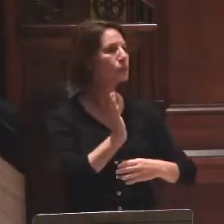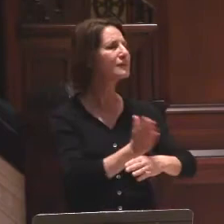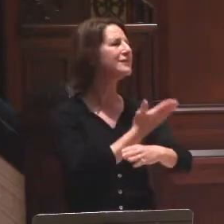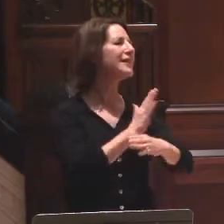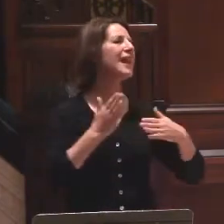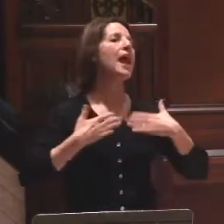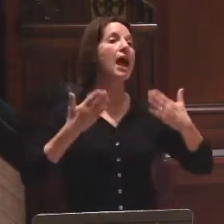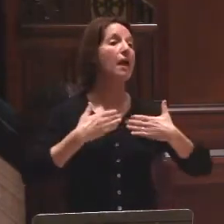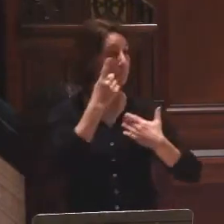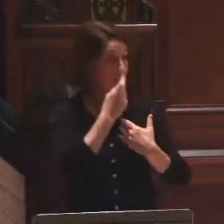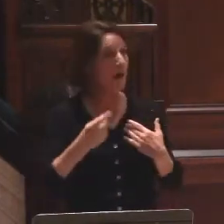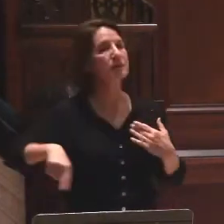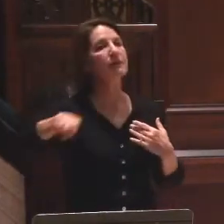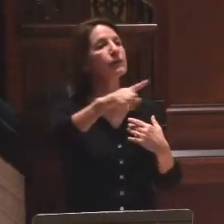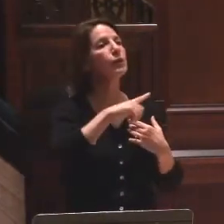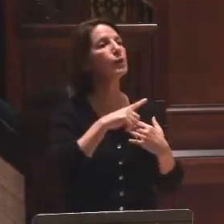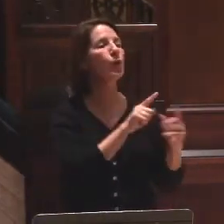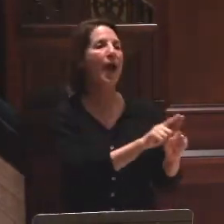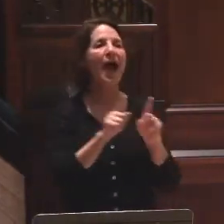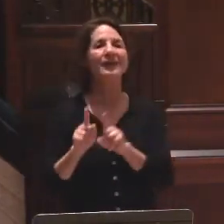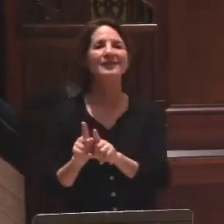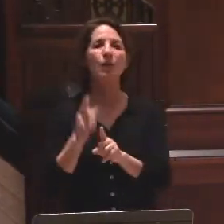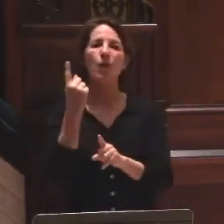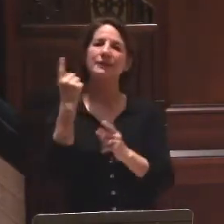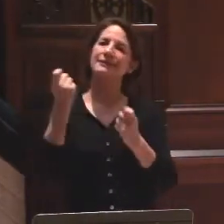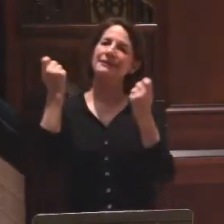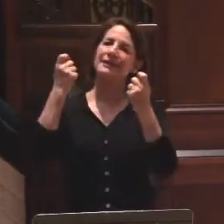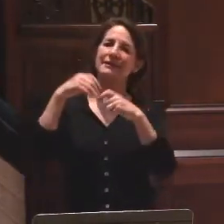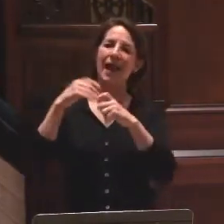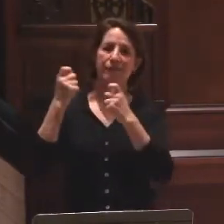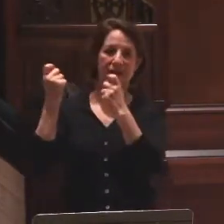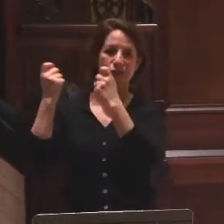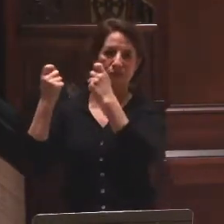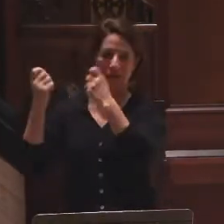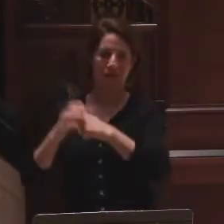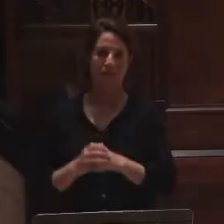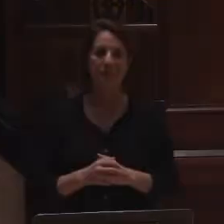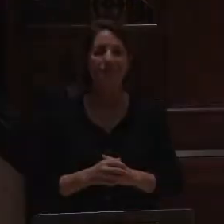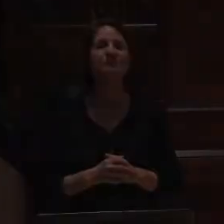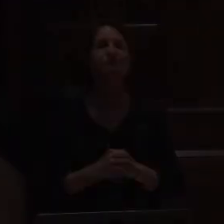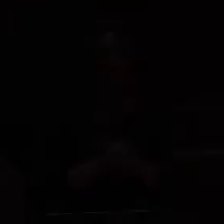you, as one sings at festivals." The Word of God.